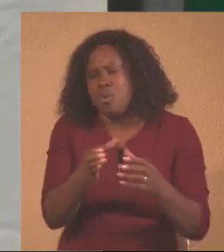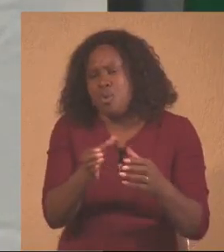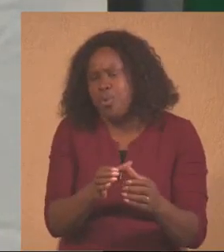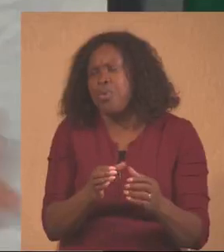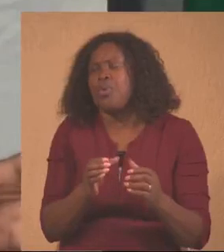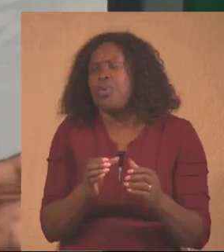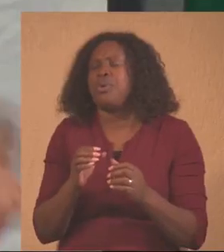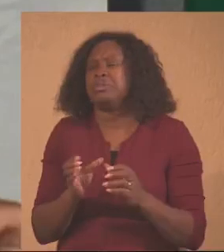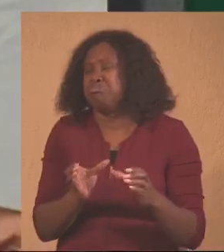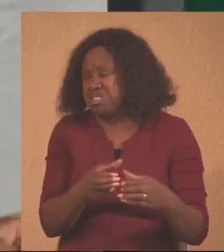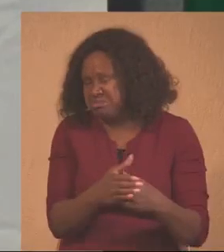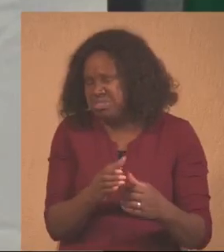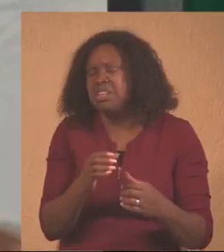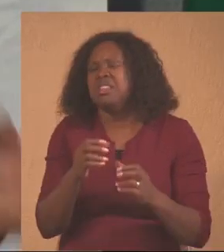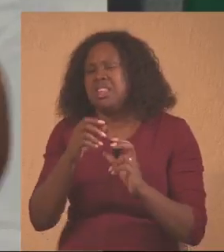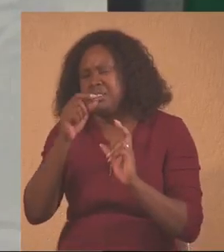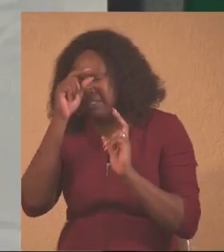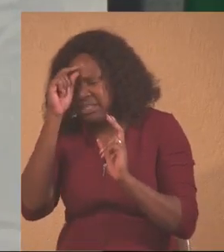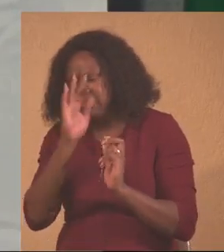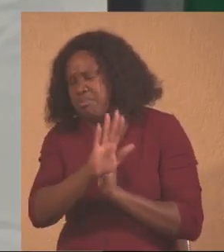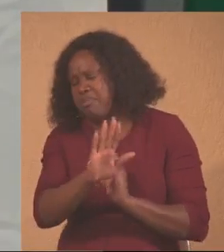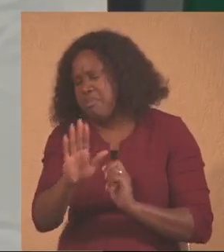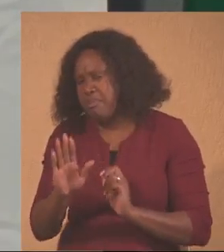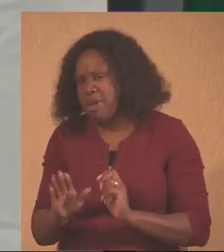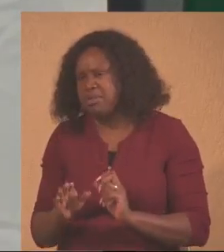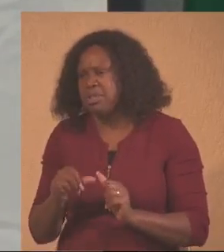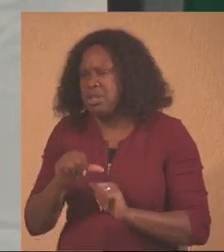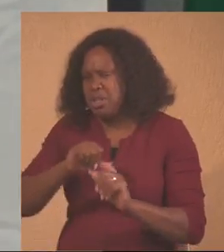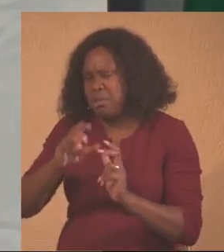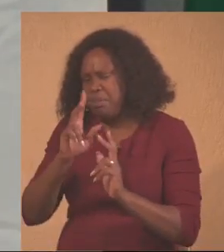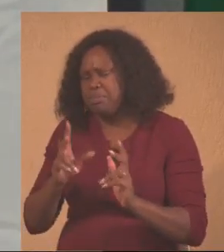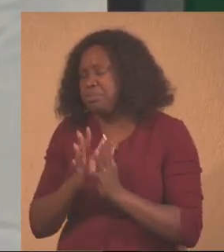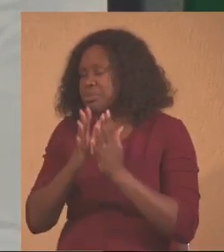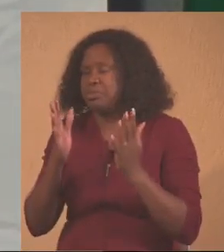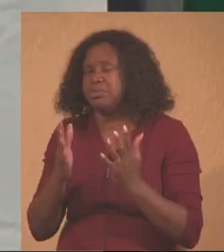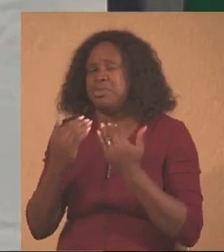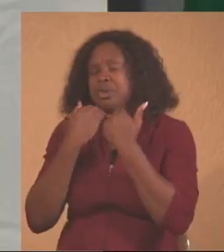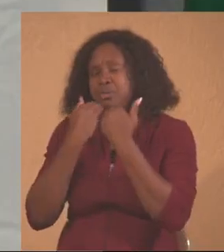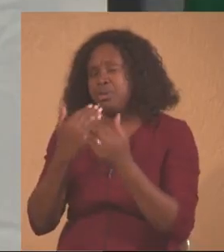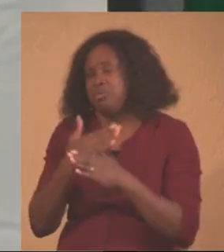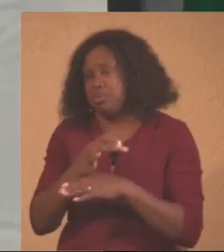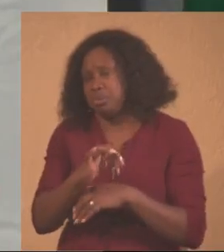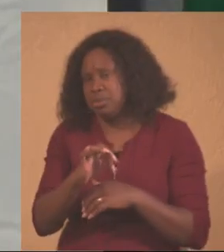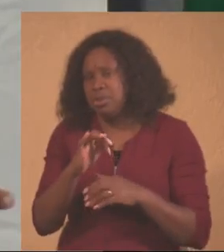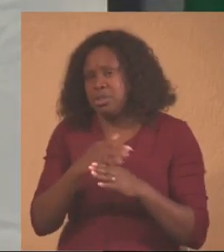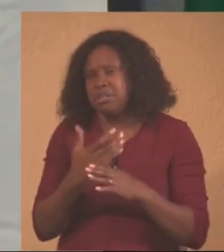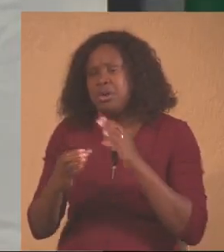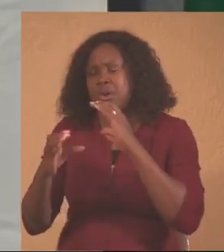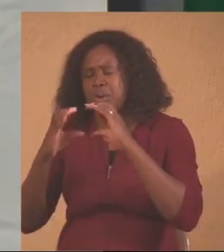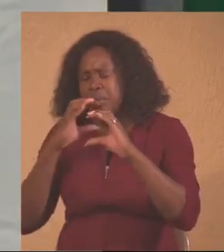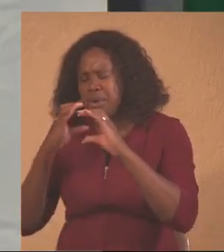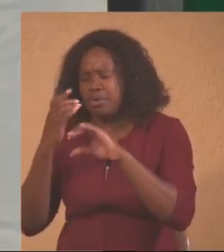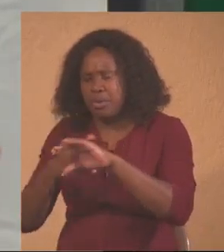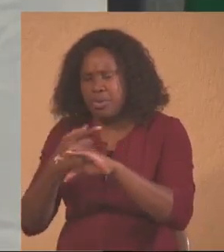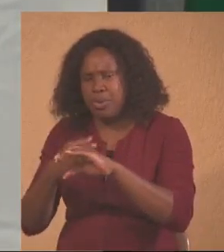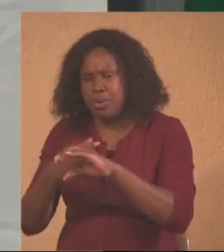facilities, the health workers like nurses are located, the psychosocial part is important, and there is always communication happening between